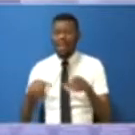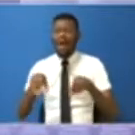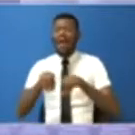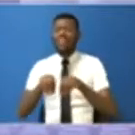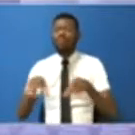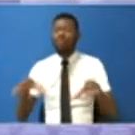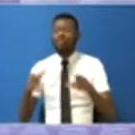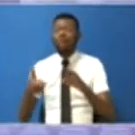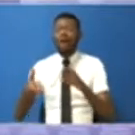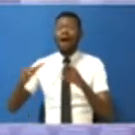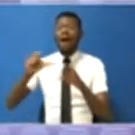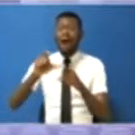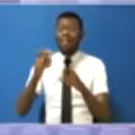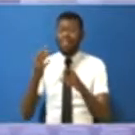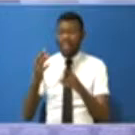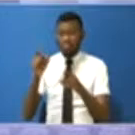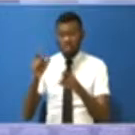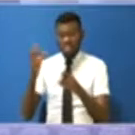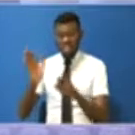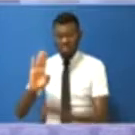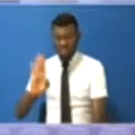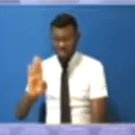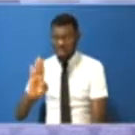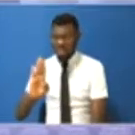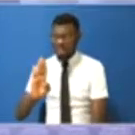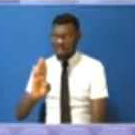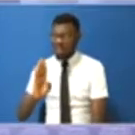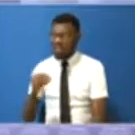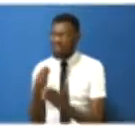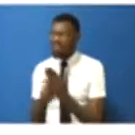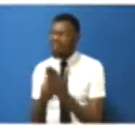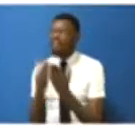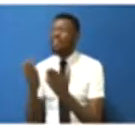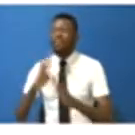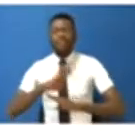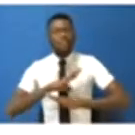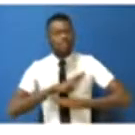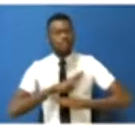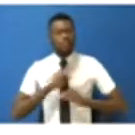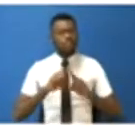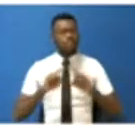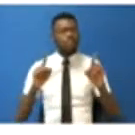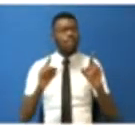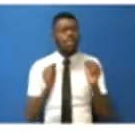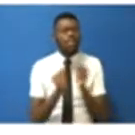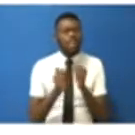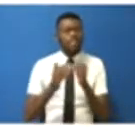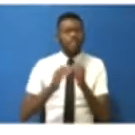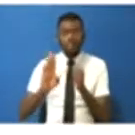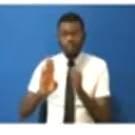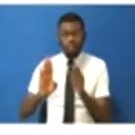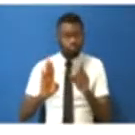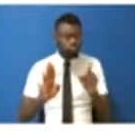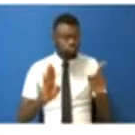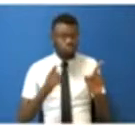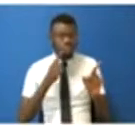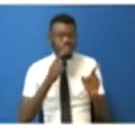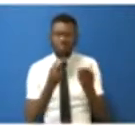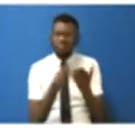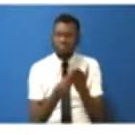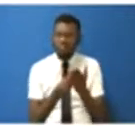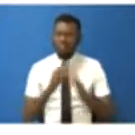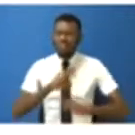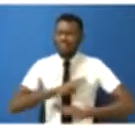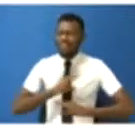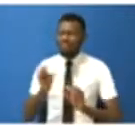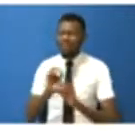to an increase of 3.3 billion something isn't quite enough even though you've gotten it to 19 billion something he says isn't enough given